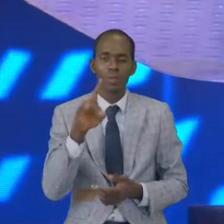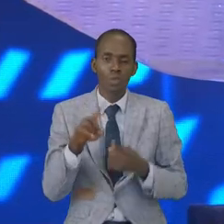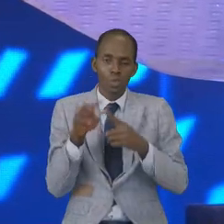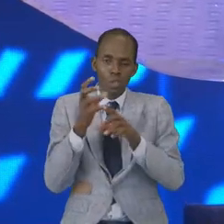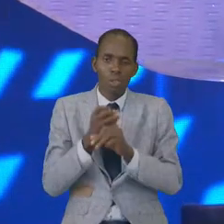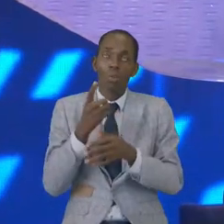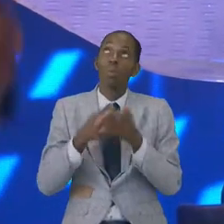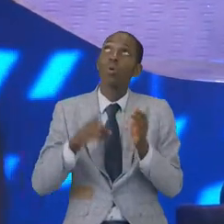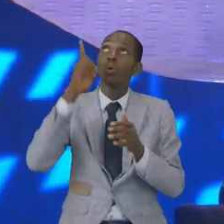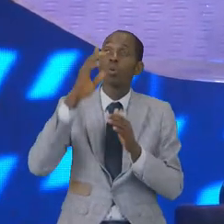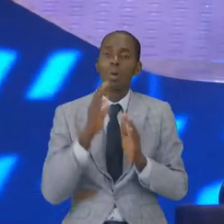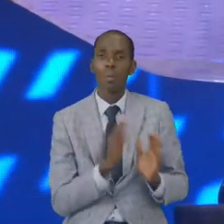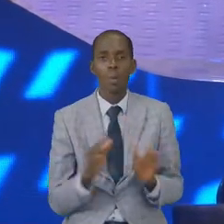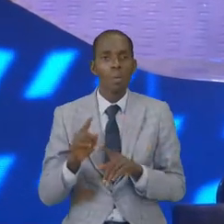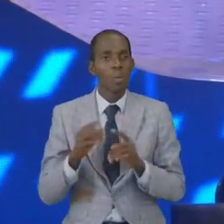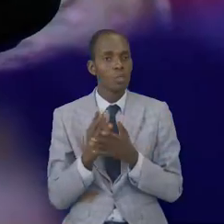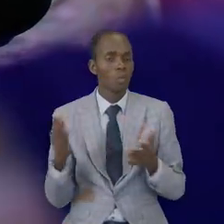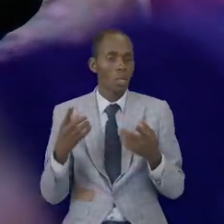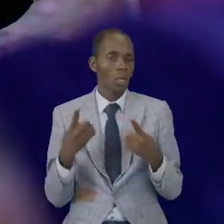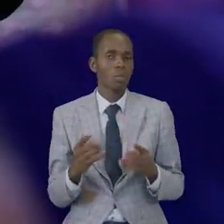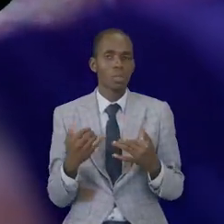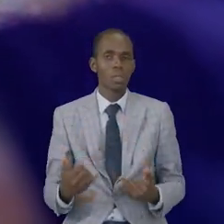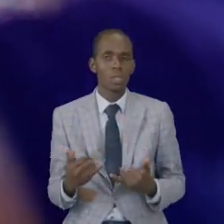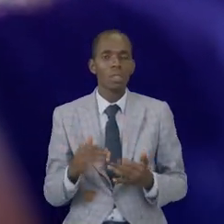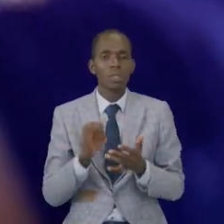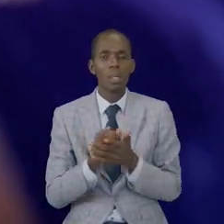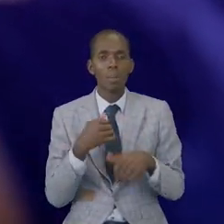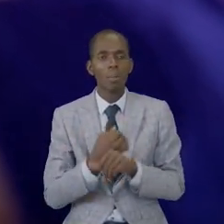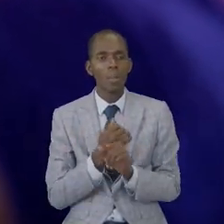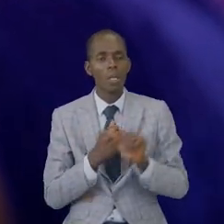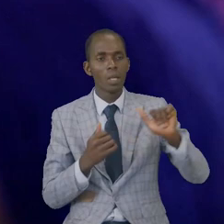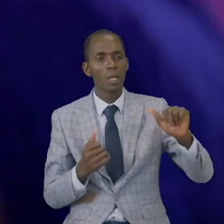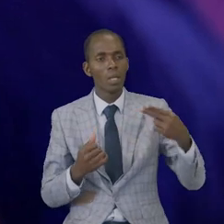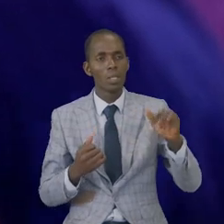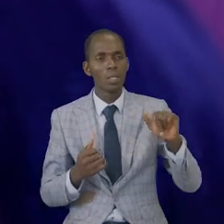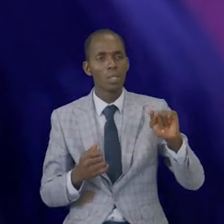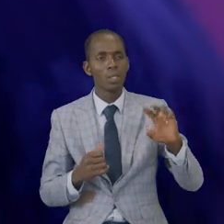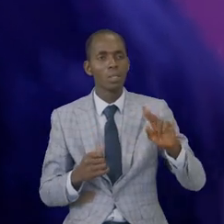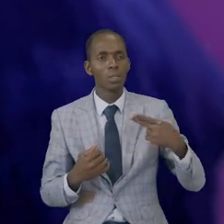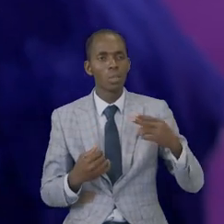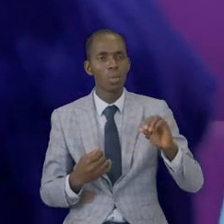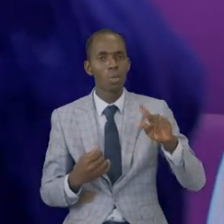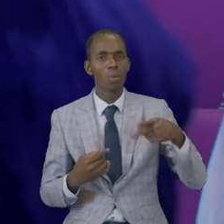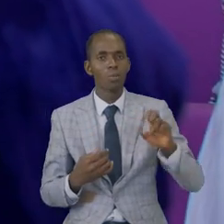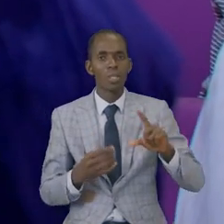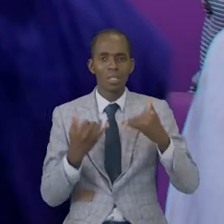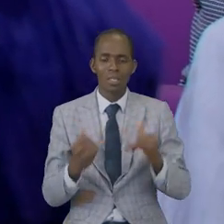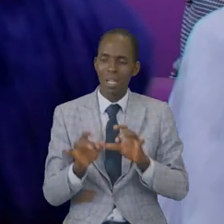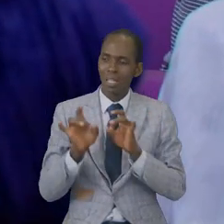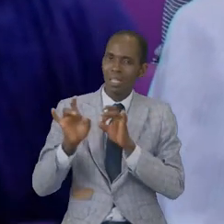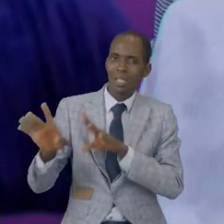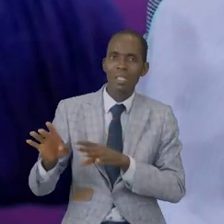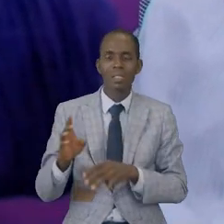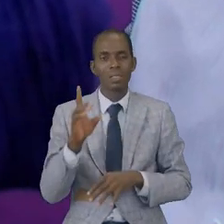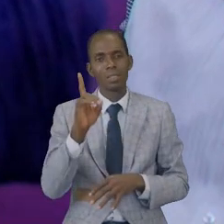wanted him to achieve, something happened that made Ahithophel hate David now. And